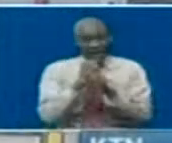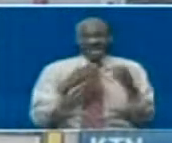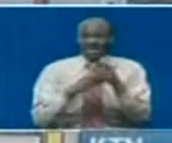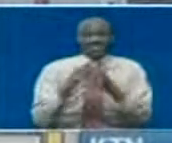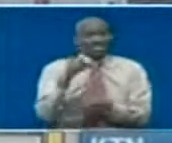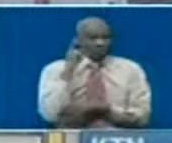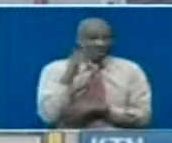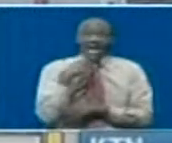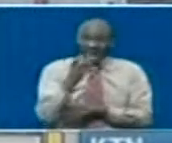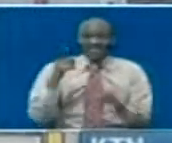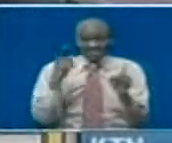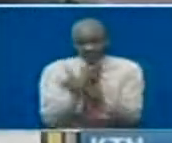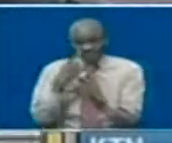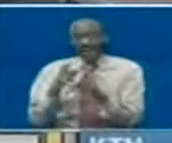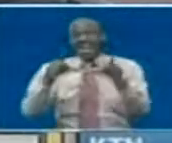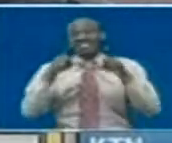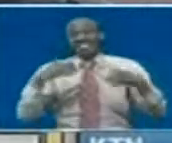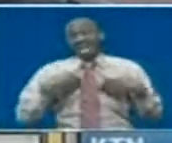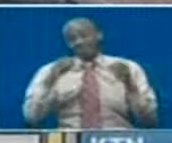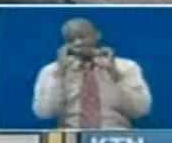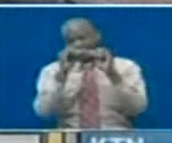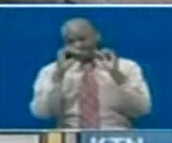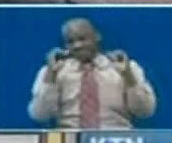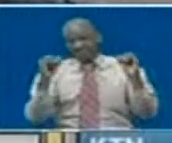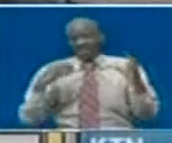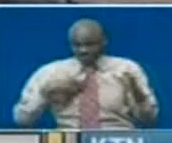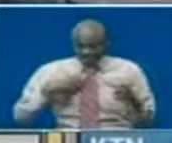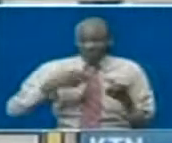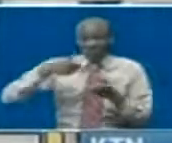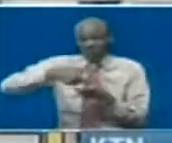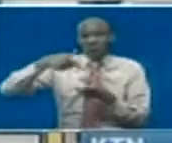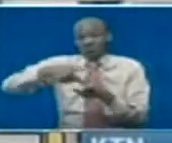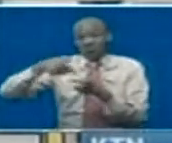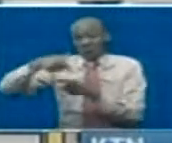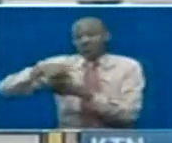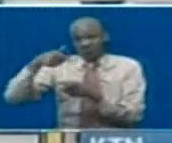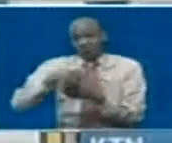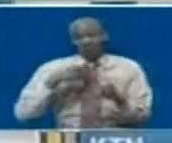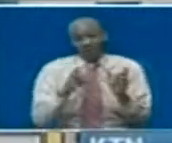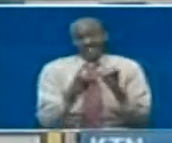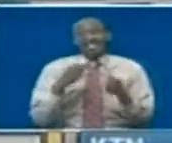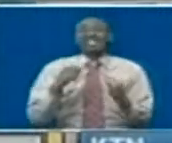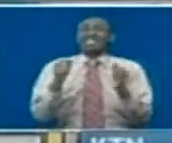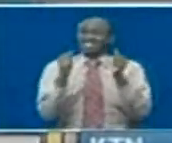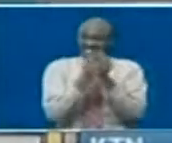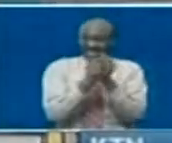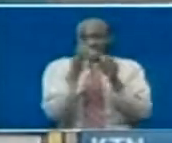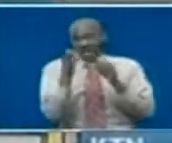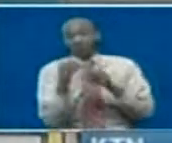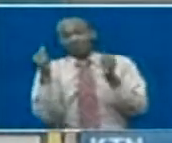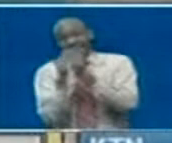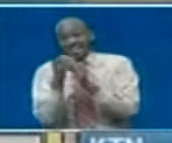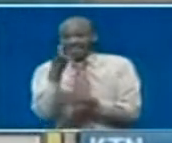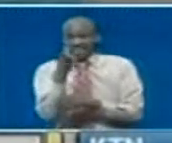over 10 illegal and unlicensed LPG storage and cylinder filling facilities, with 7 out of 10 LPG cylinders in the